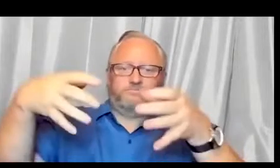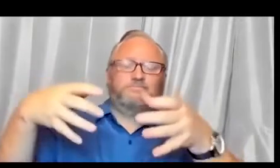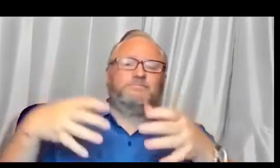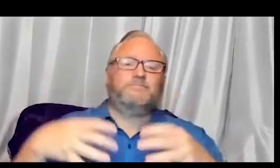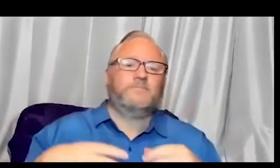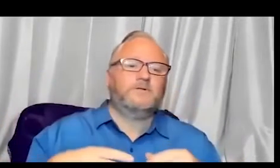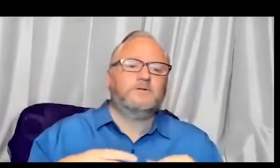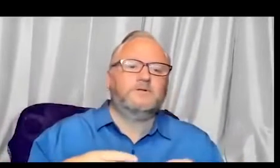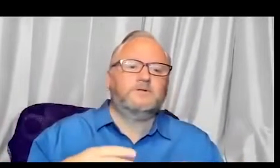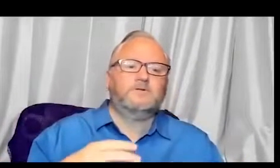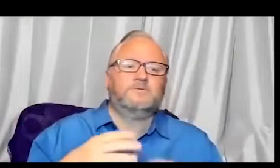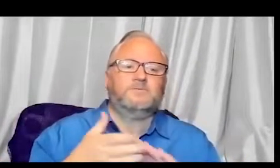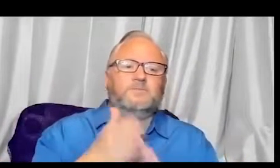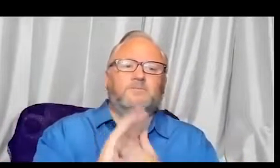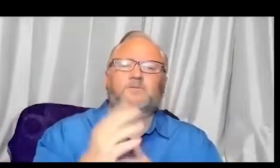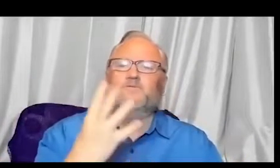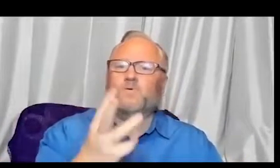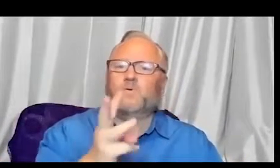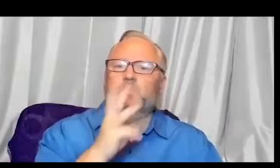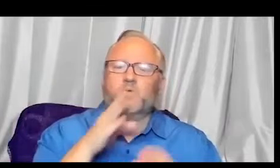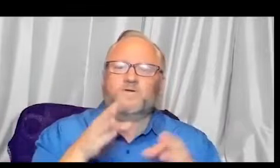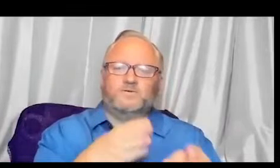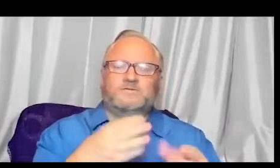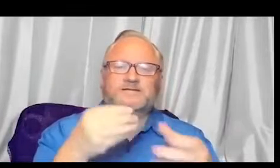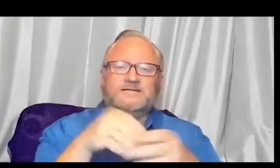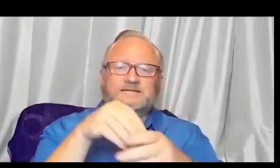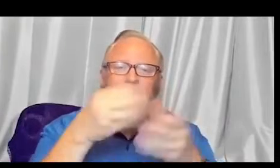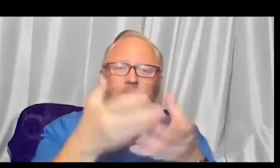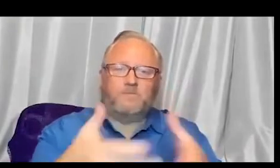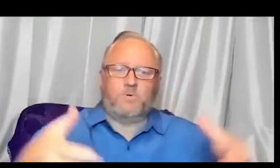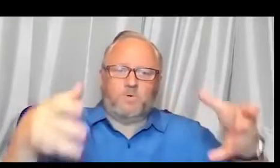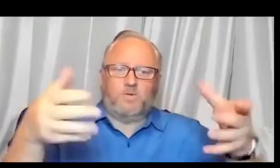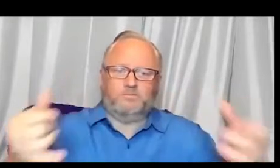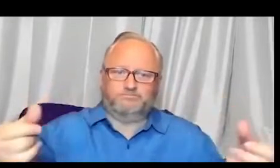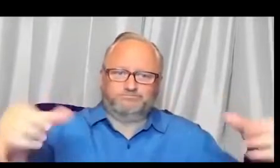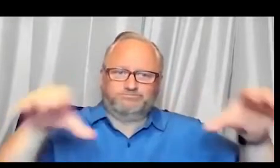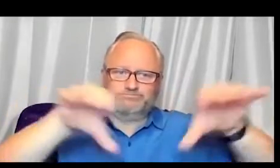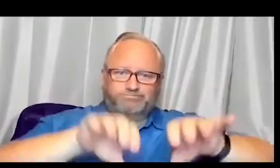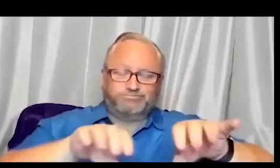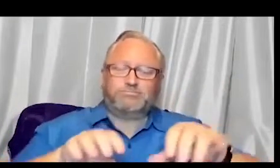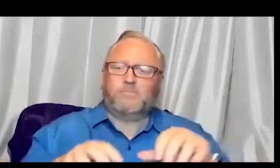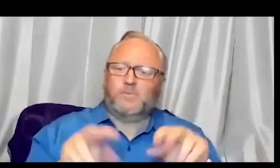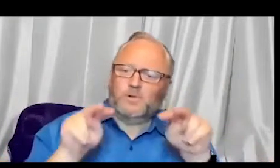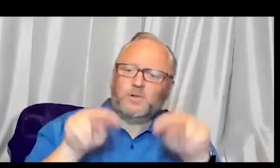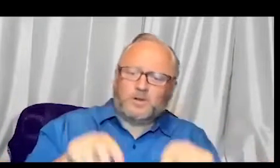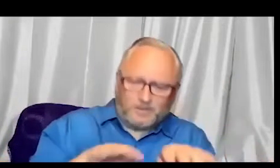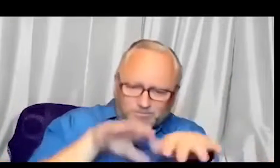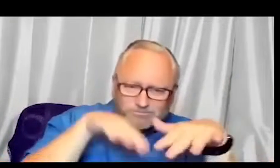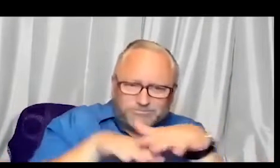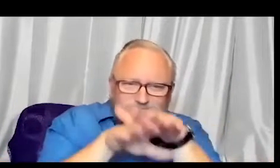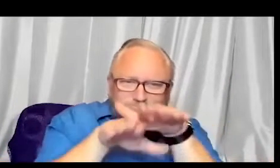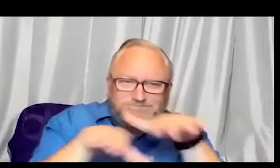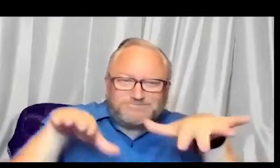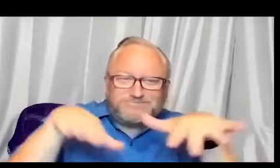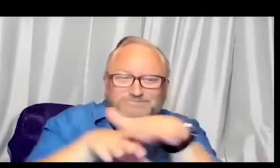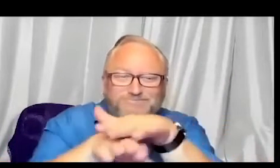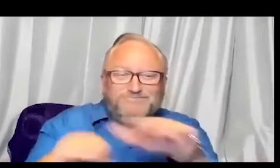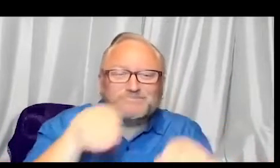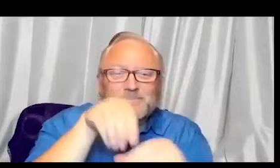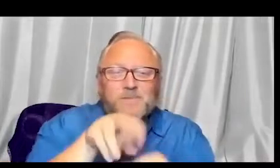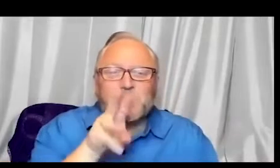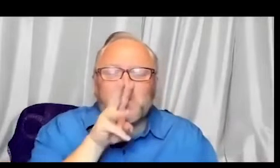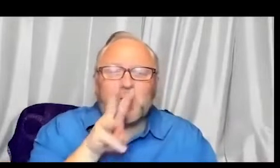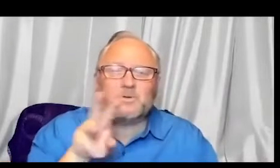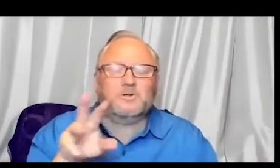four rivers into the bowl. Survey the tiny ripples undulating forth,